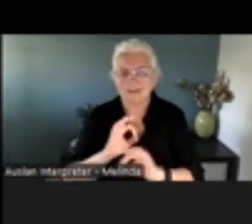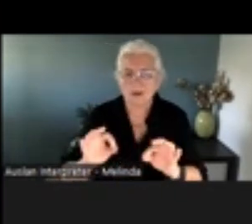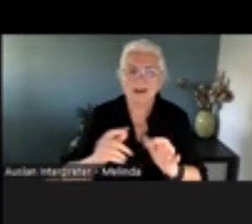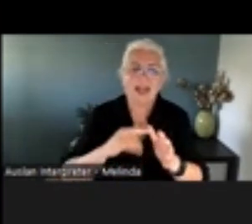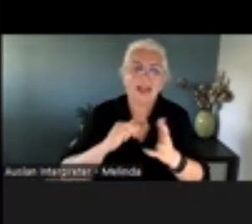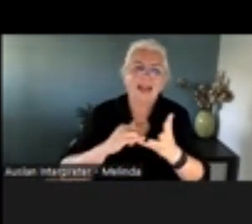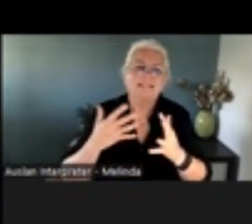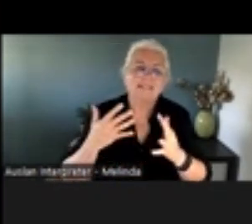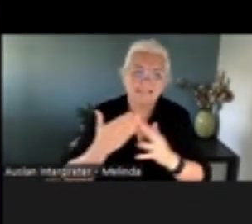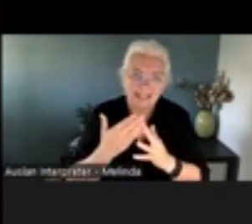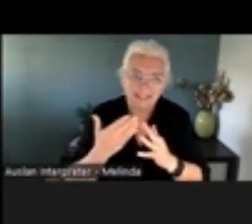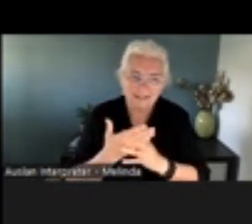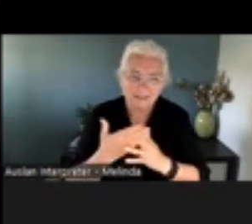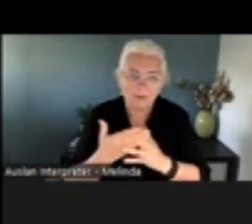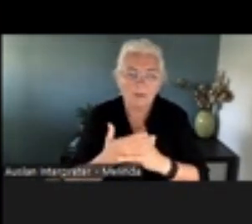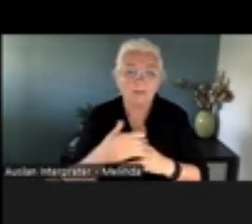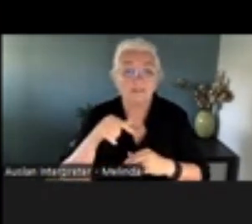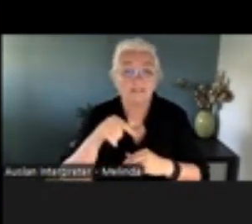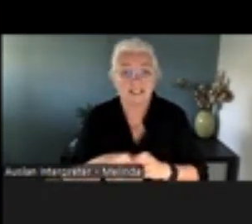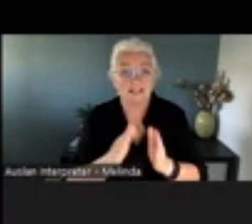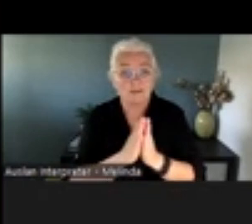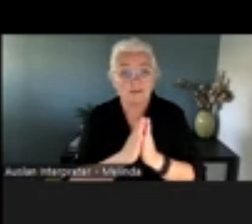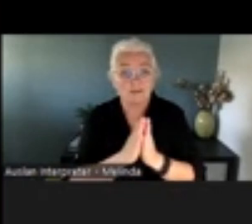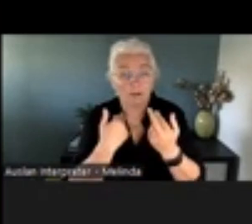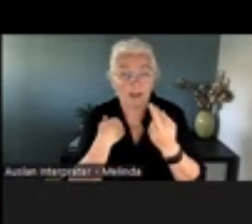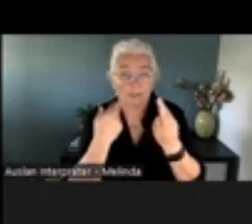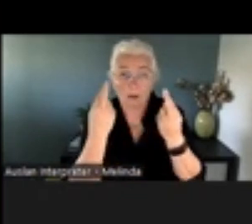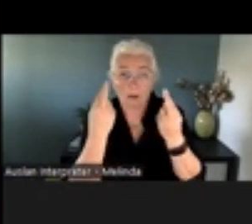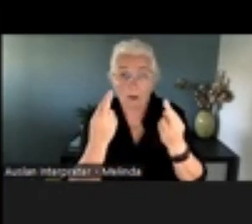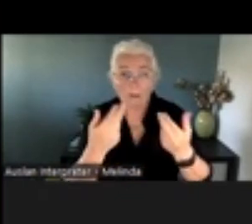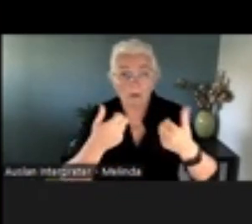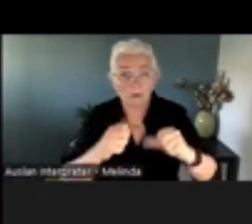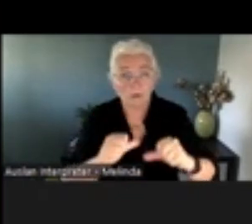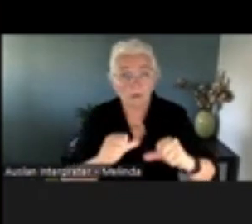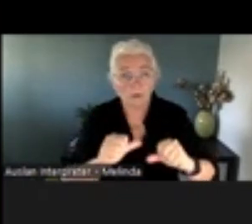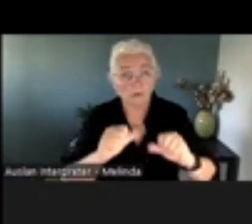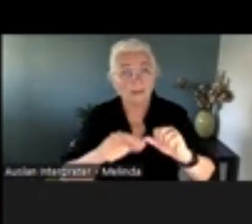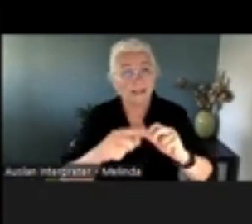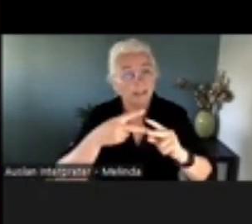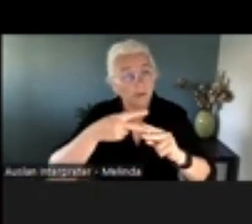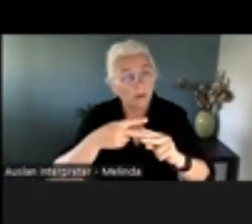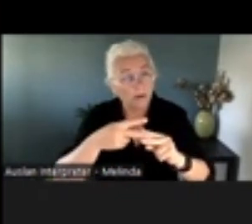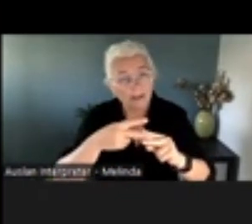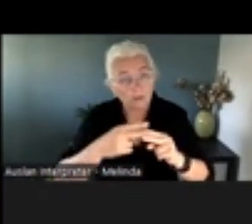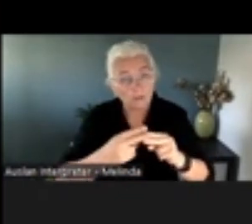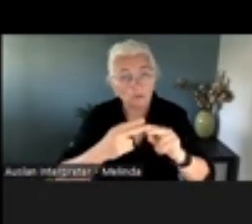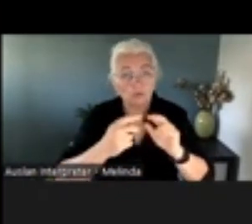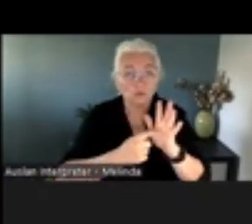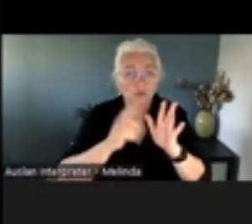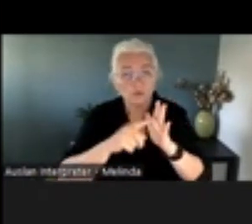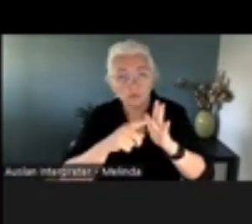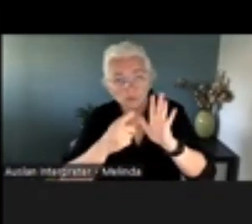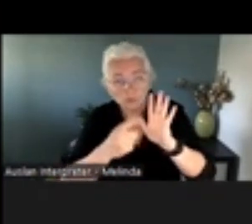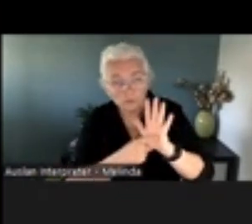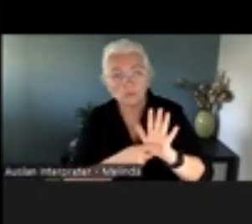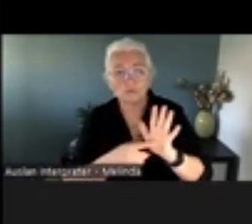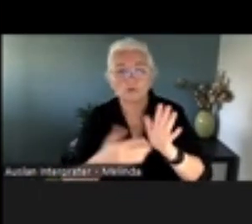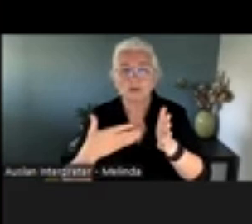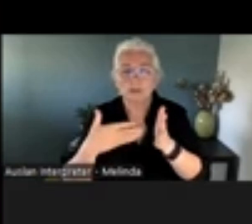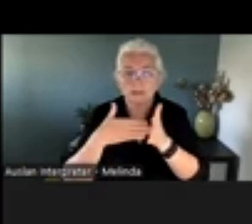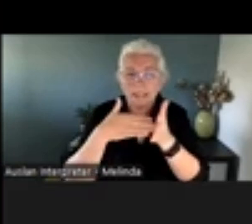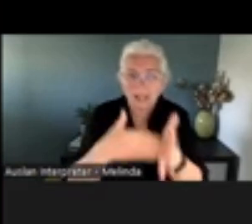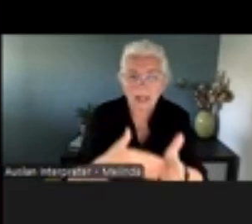So my hope with this book is that we can use it as a tool as a community ourselves to also help